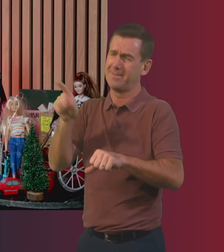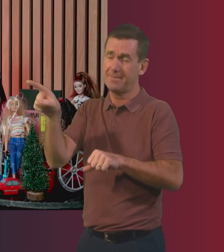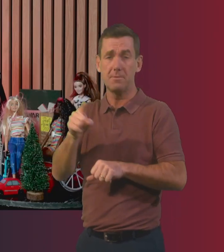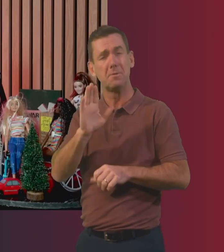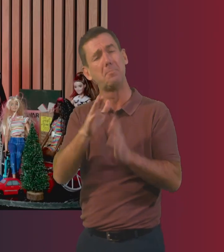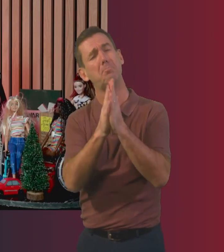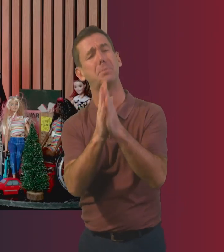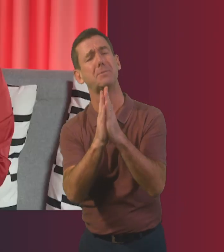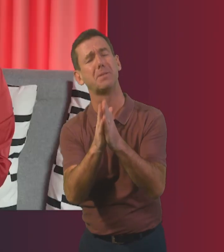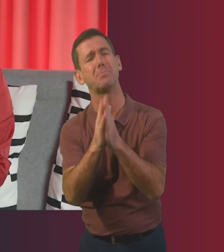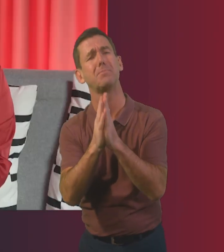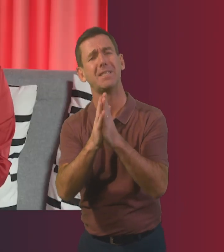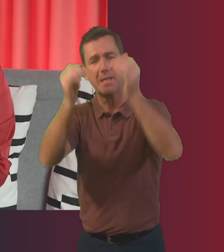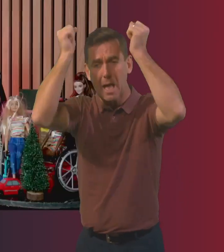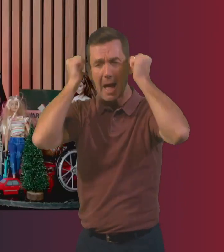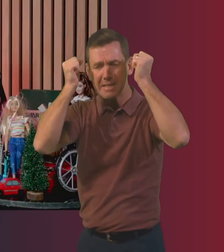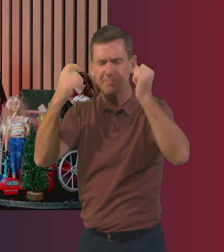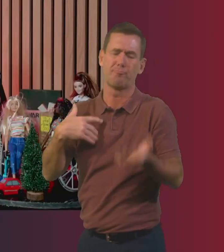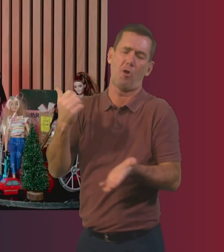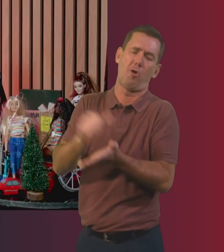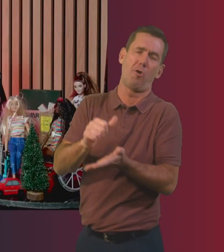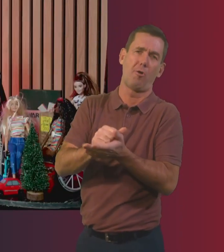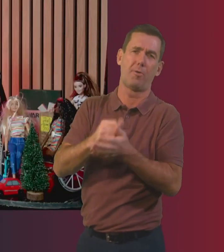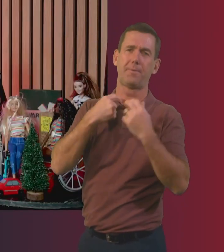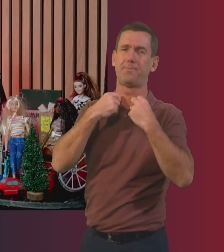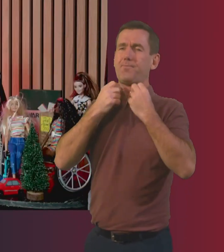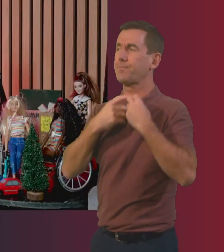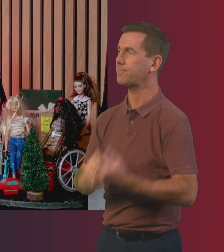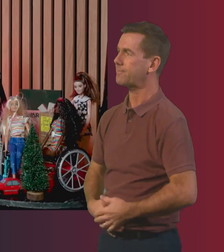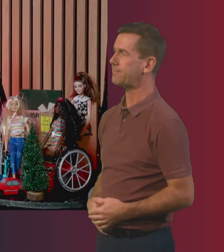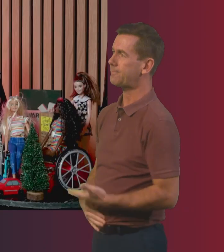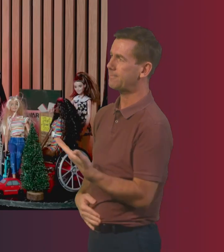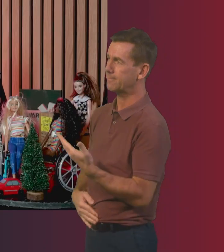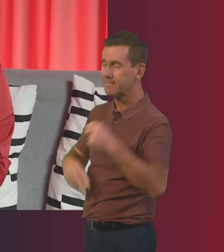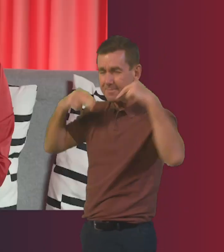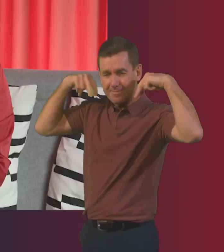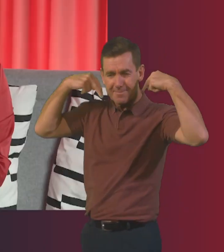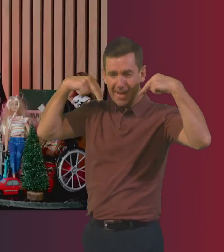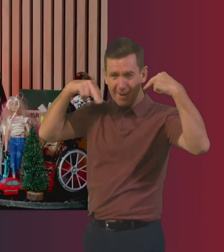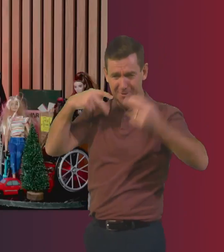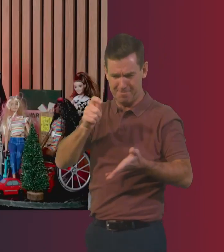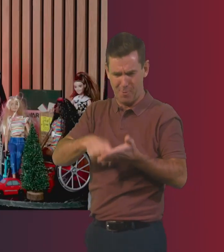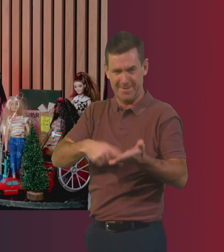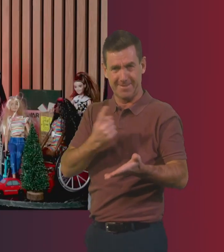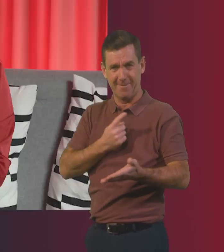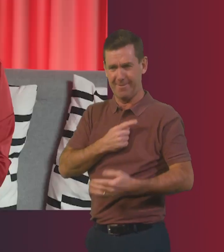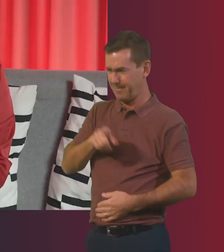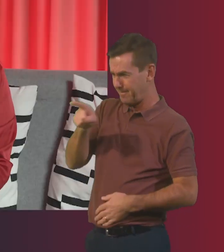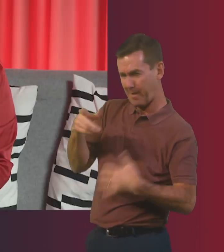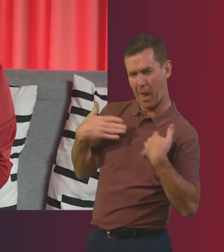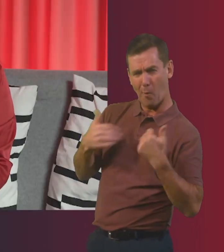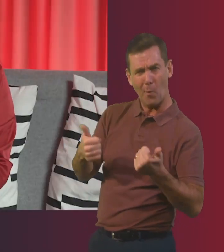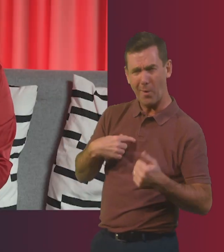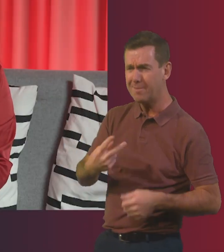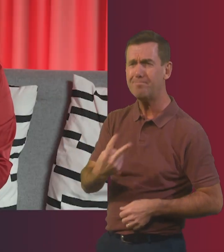tiara queen. It suits you. I did buy my own little jingly jangly earrings, so we're good to go. I love it. How have you been? I've missed you. I